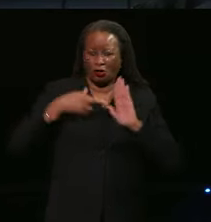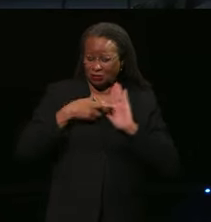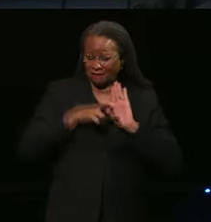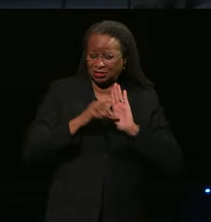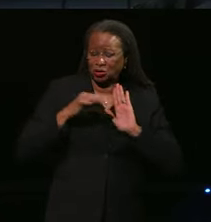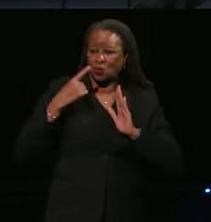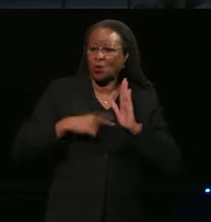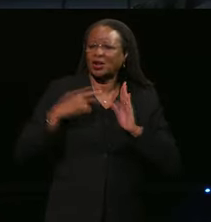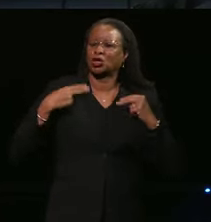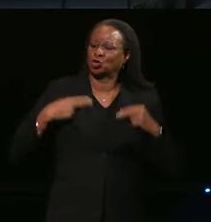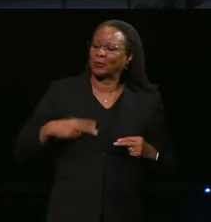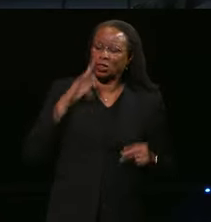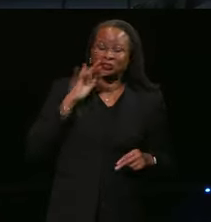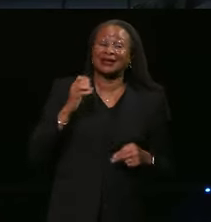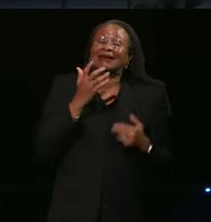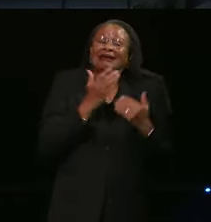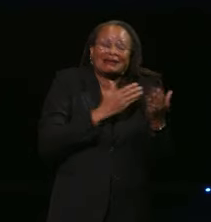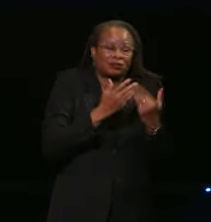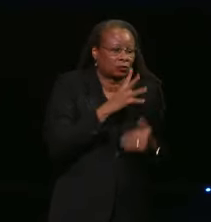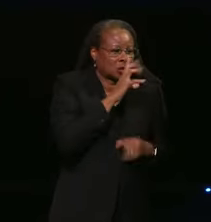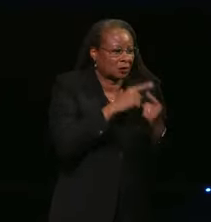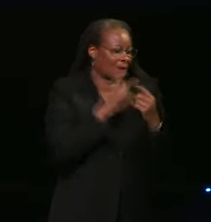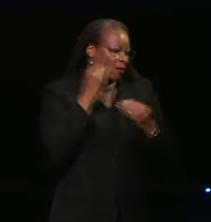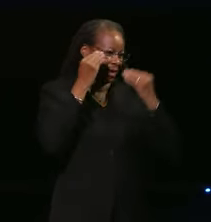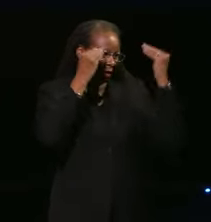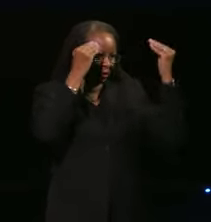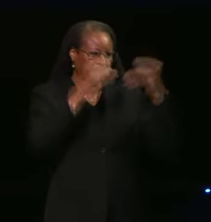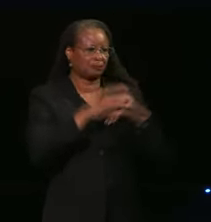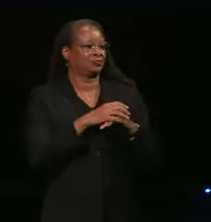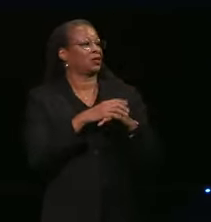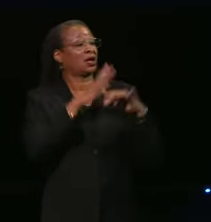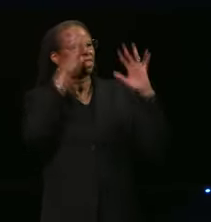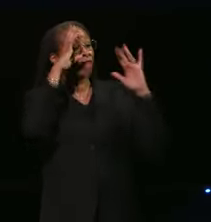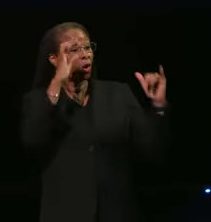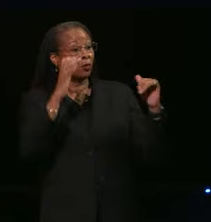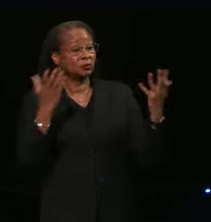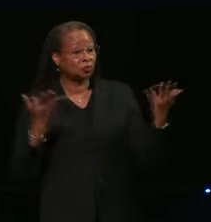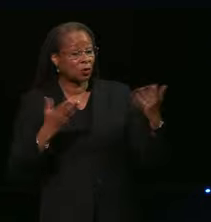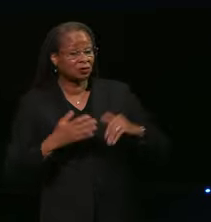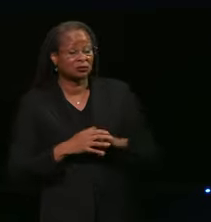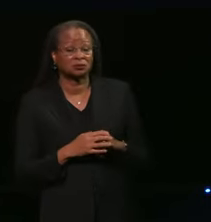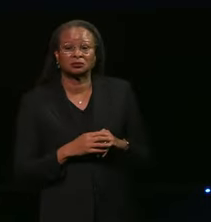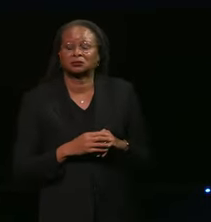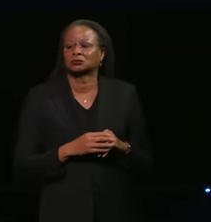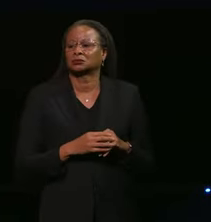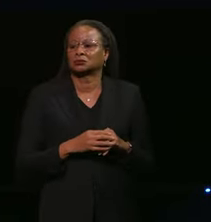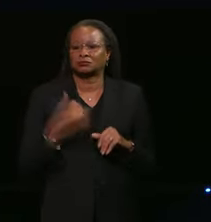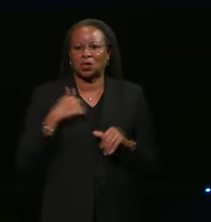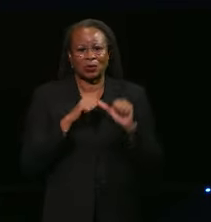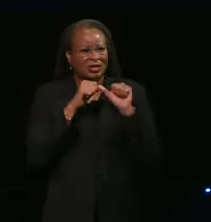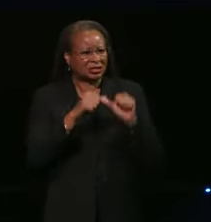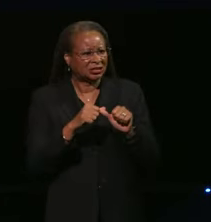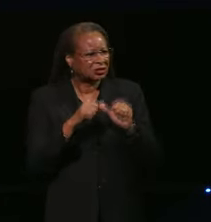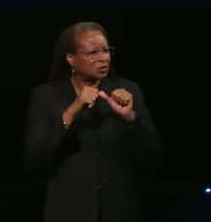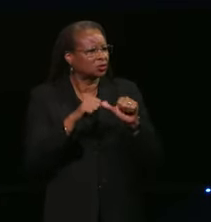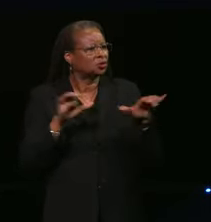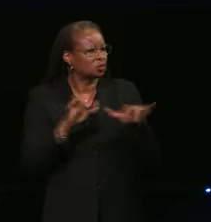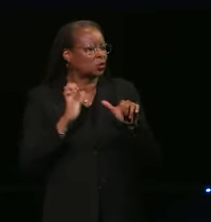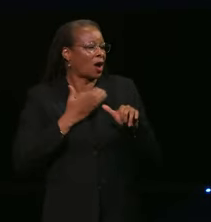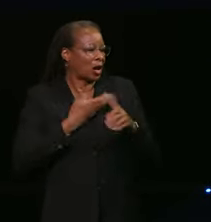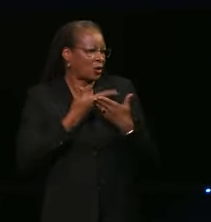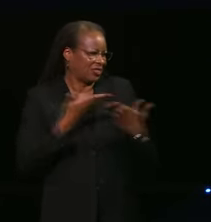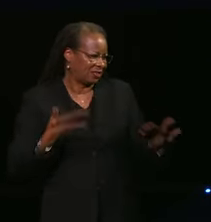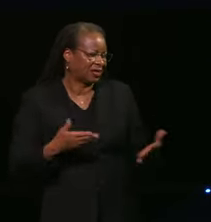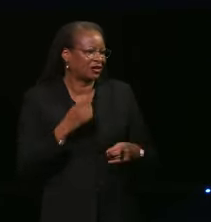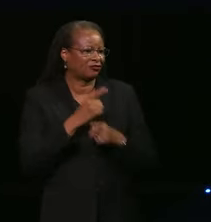of humanity, even in makeup. And, you know, the hope is that that we keep getting to do our thing,